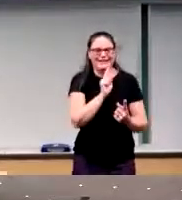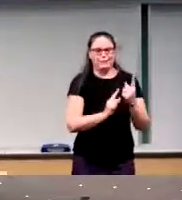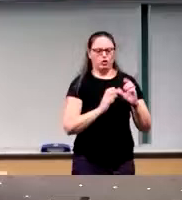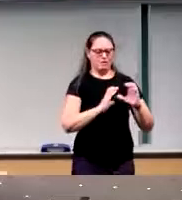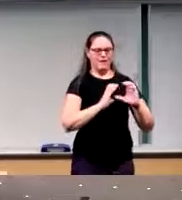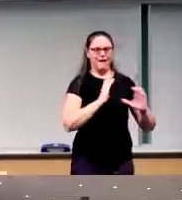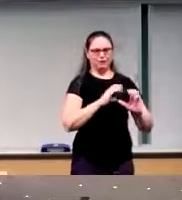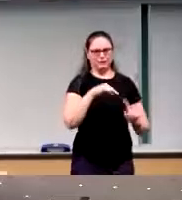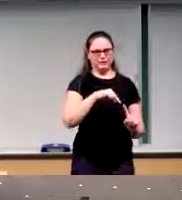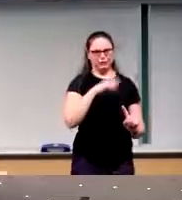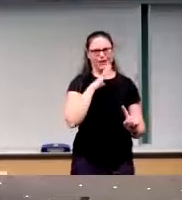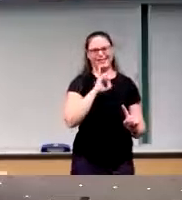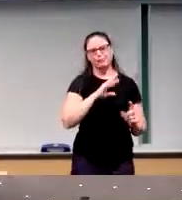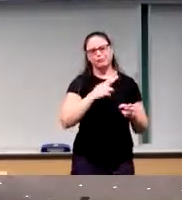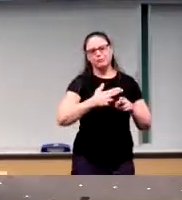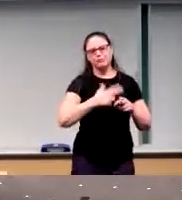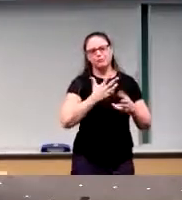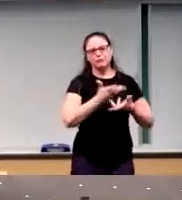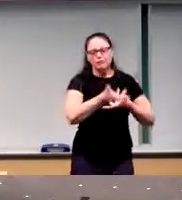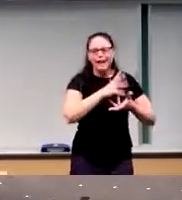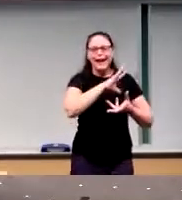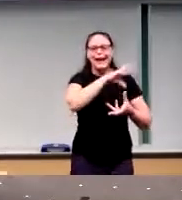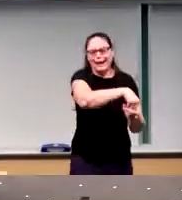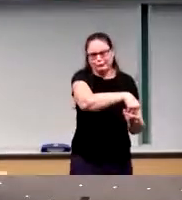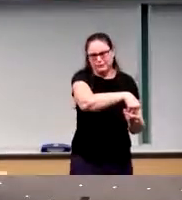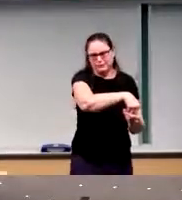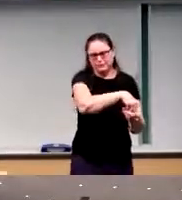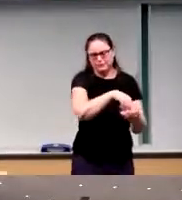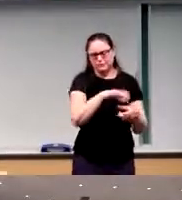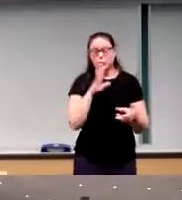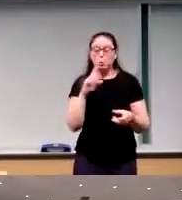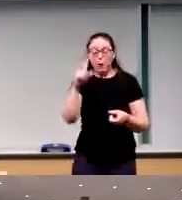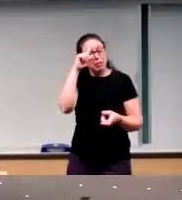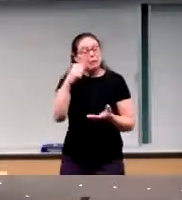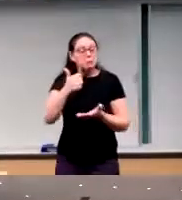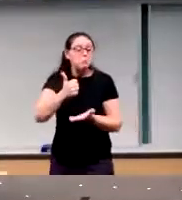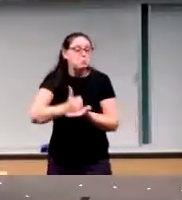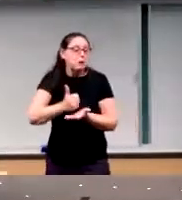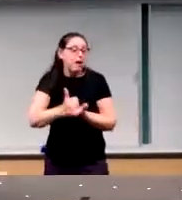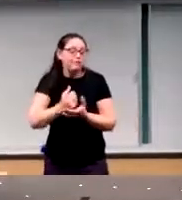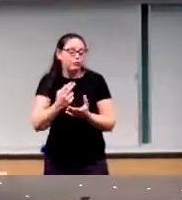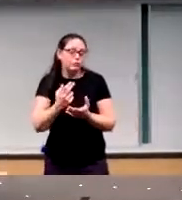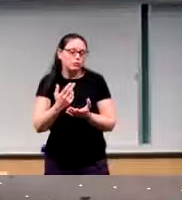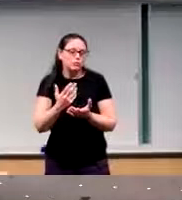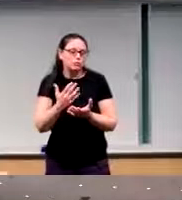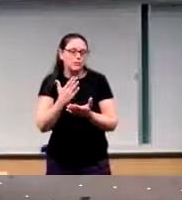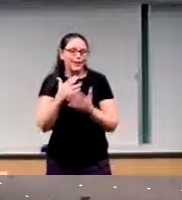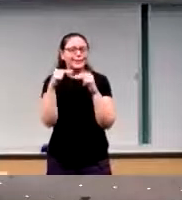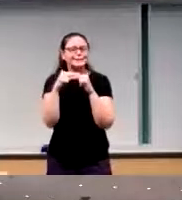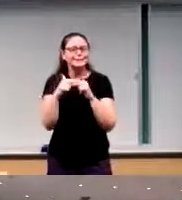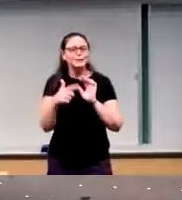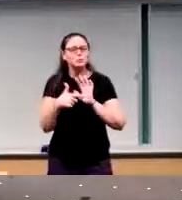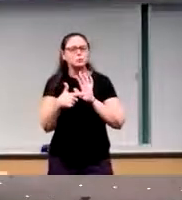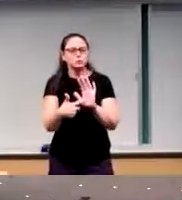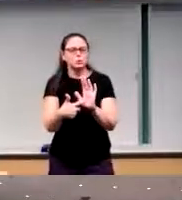conversations or in-person engagement. So it's, I think, useful to have the slides that show, the